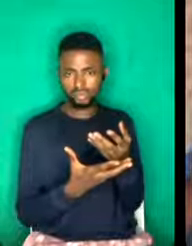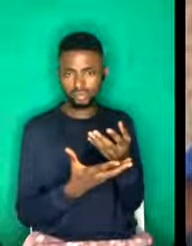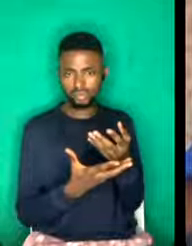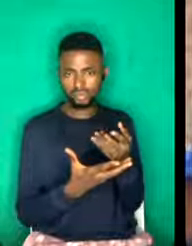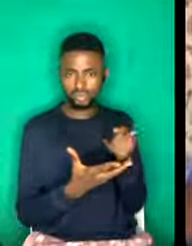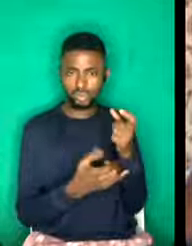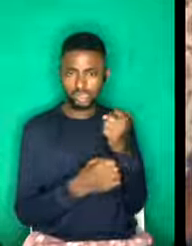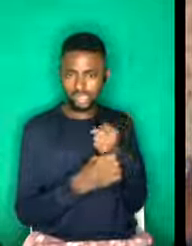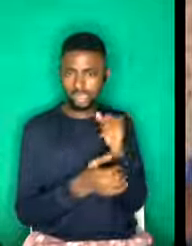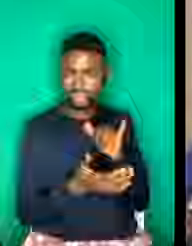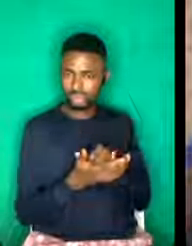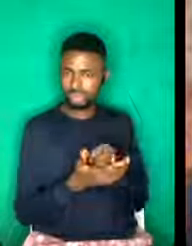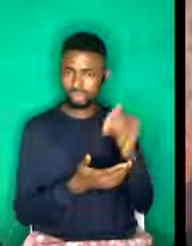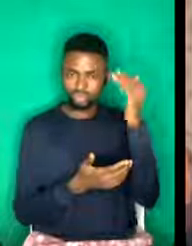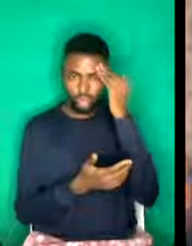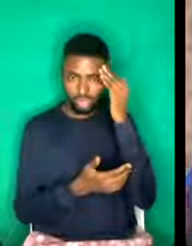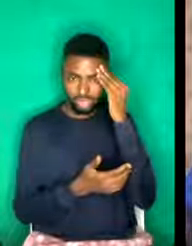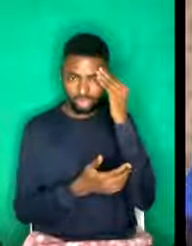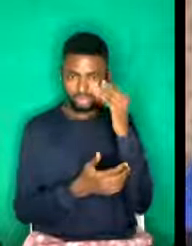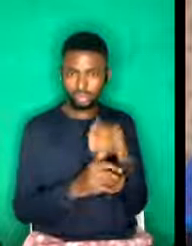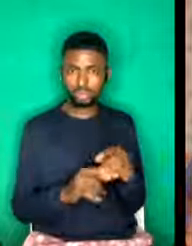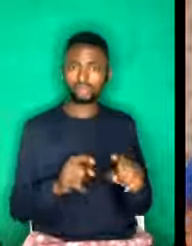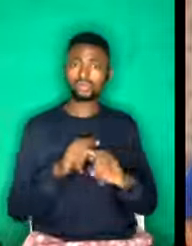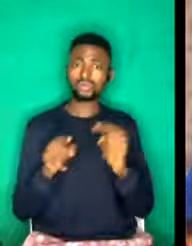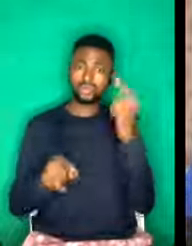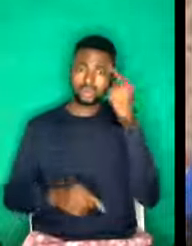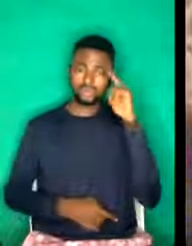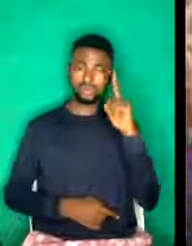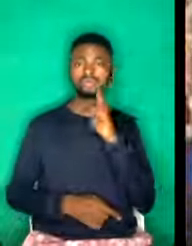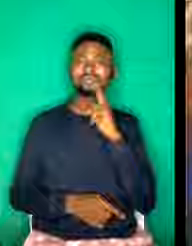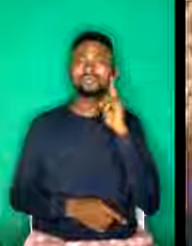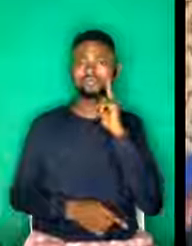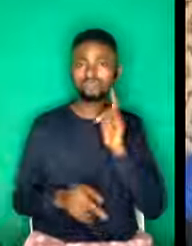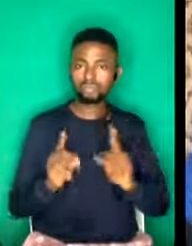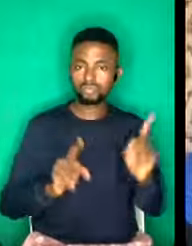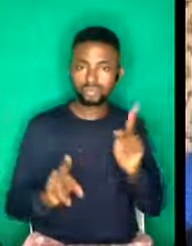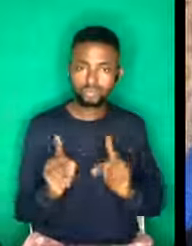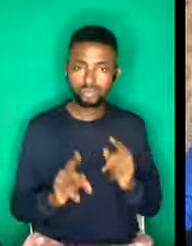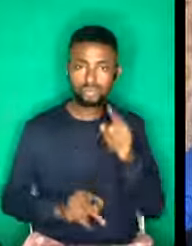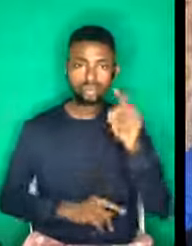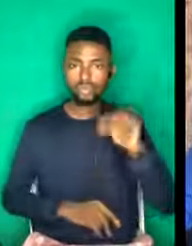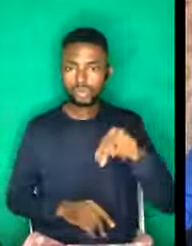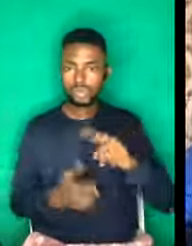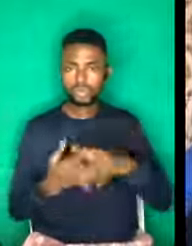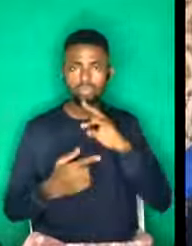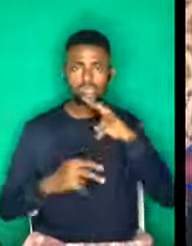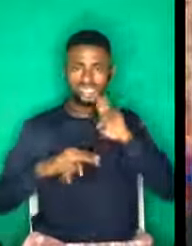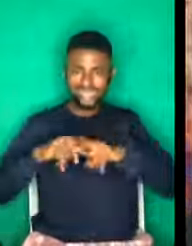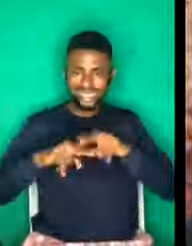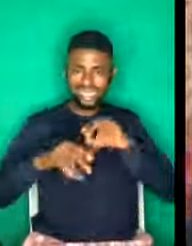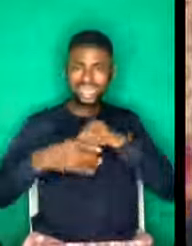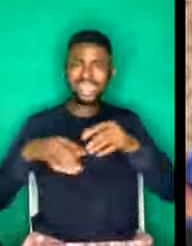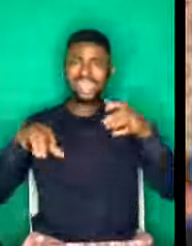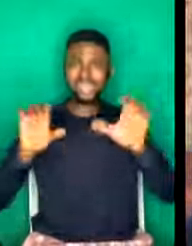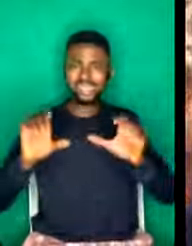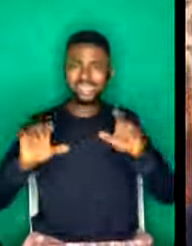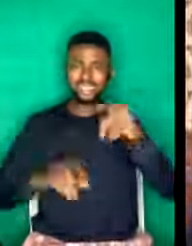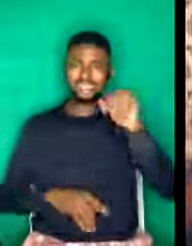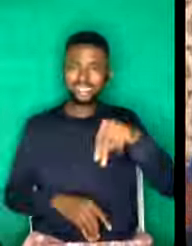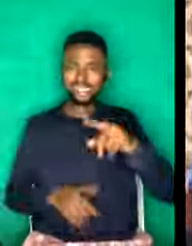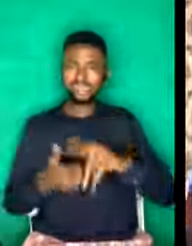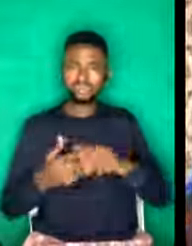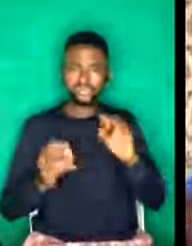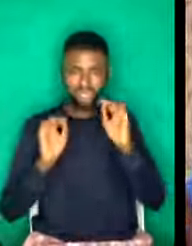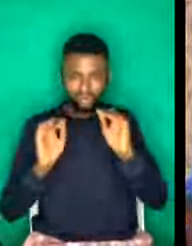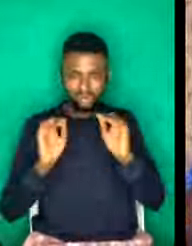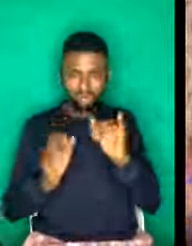Bam, like just like that. But for the deaf person, you have to be seated in a class. You have to be taught that this